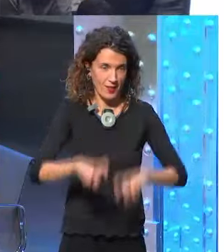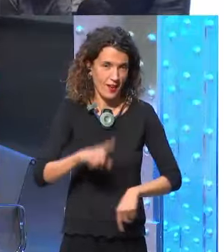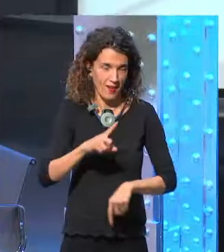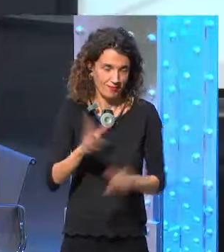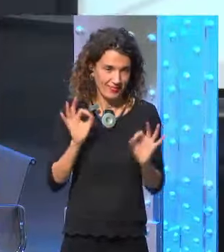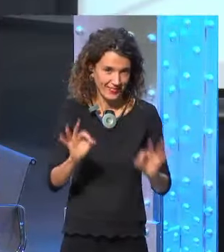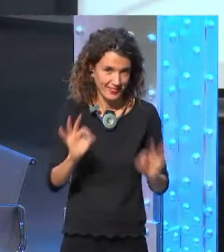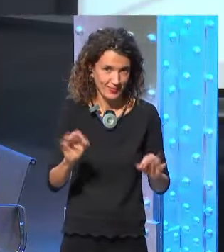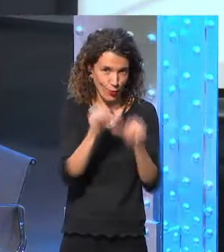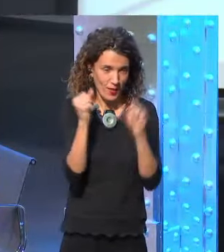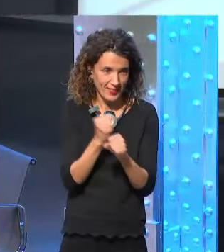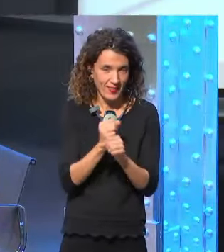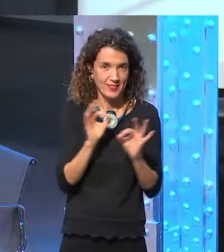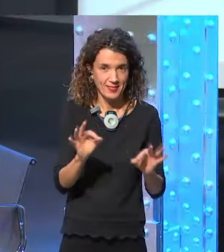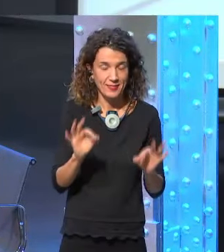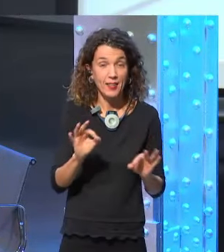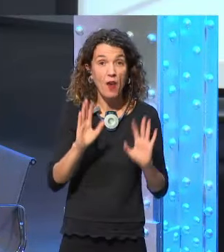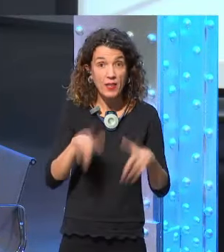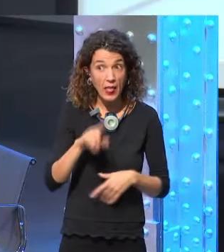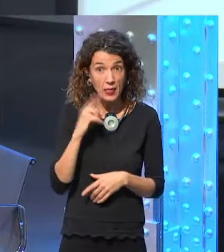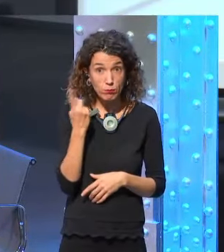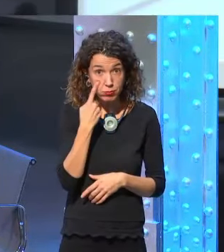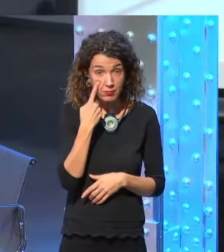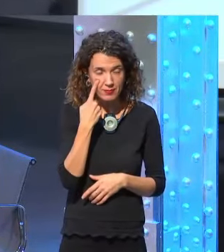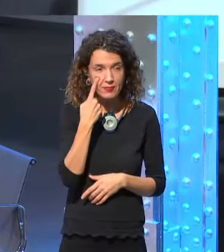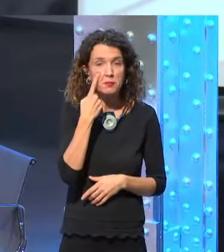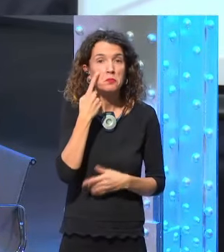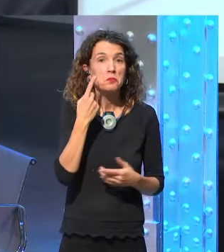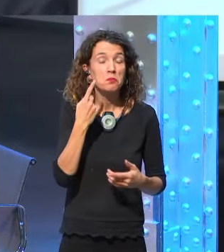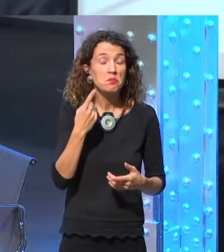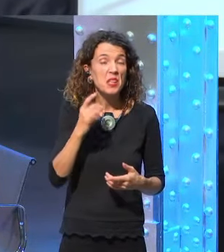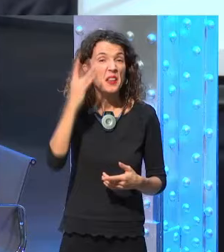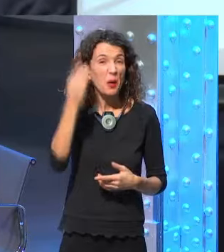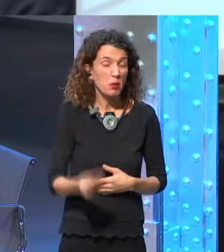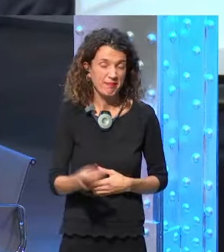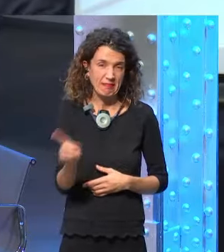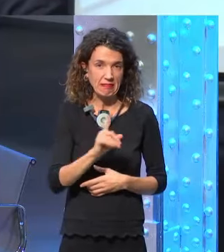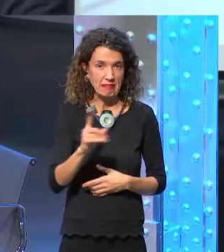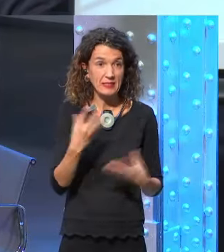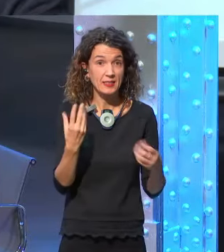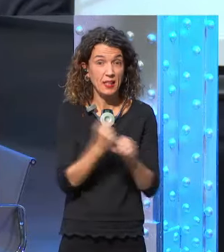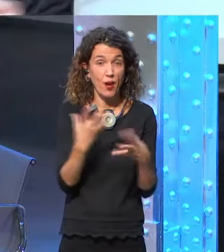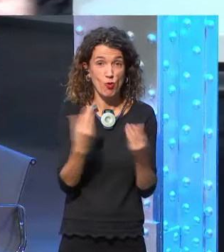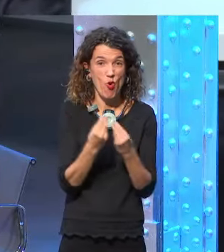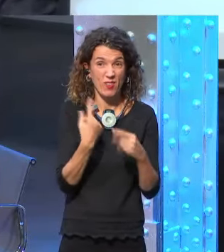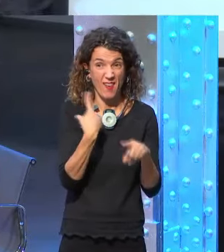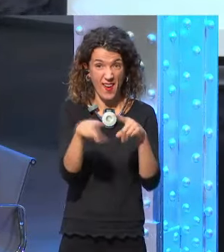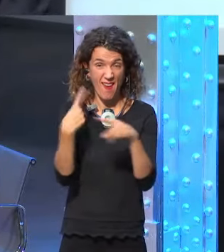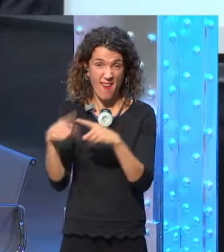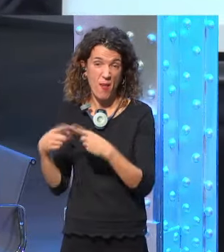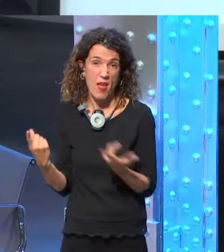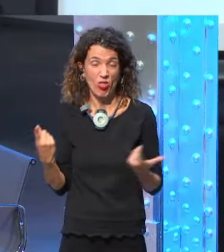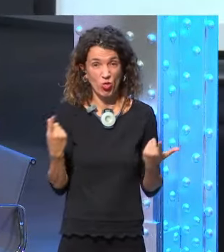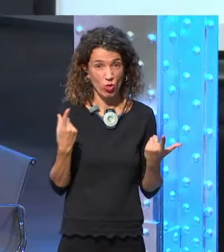So through that we actually found out maybe it's not the best to actually work with the stiff element which require, you know, absolute precision